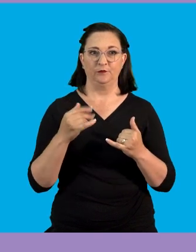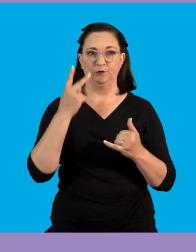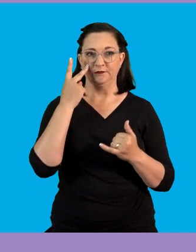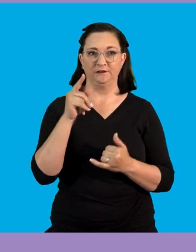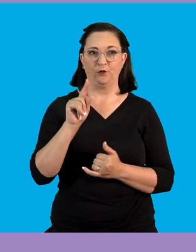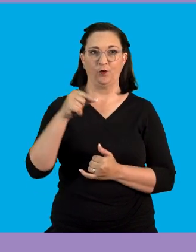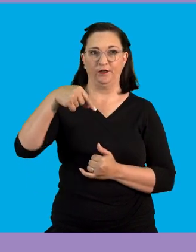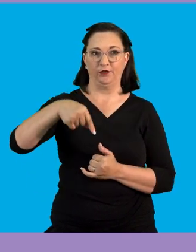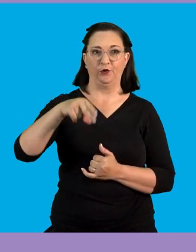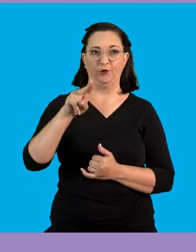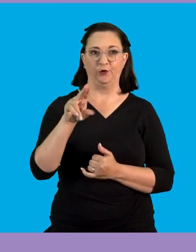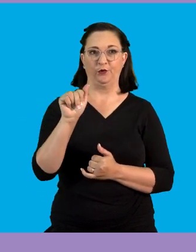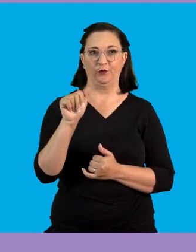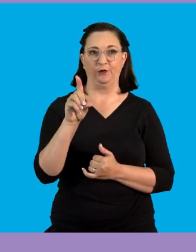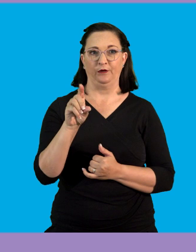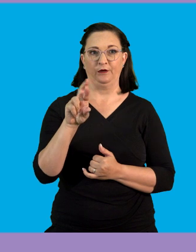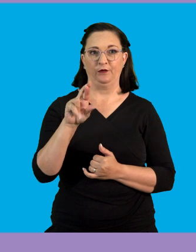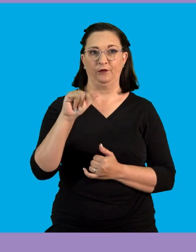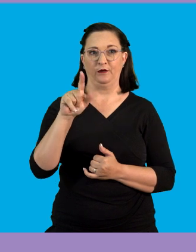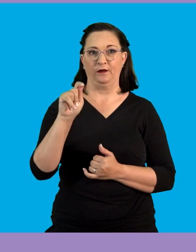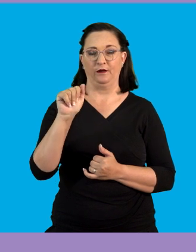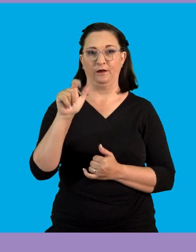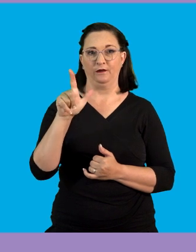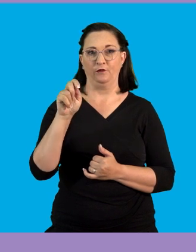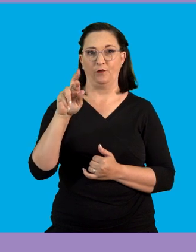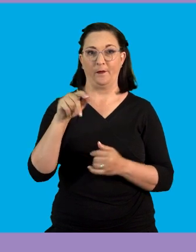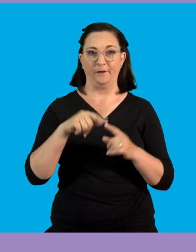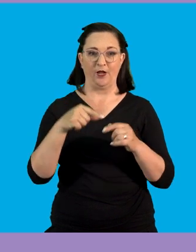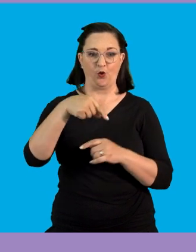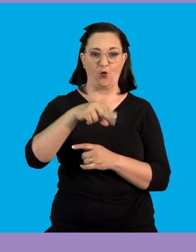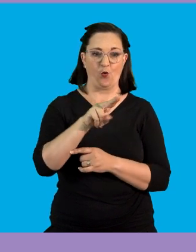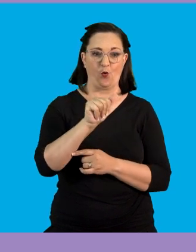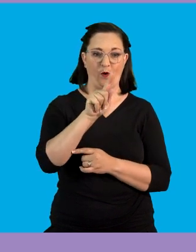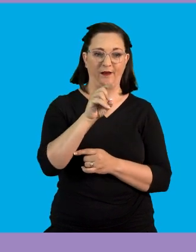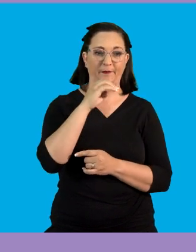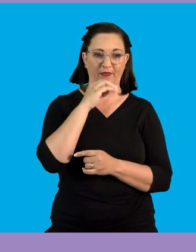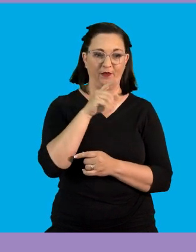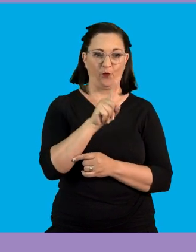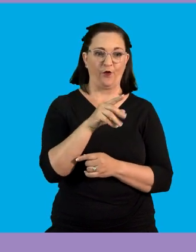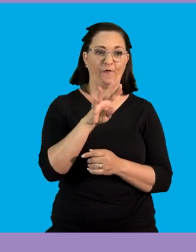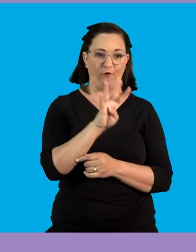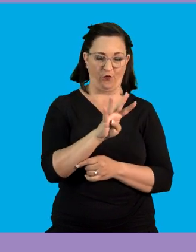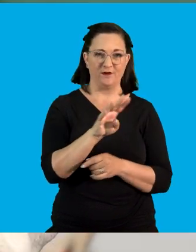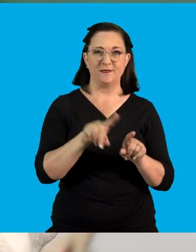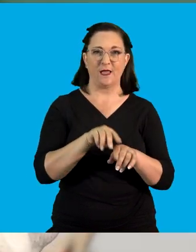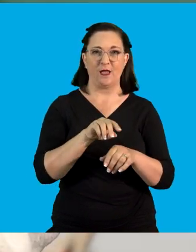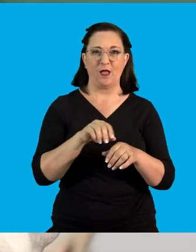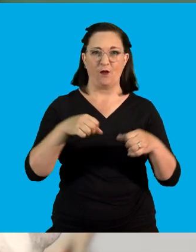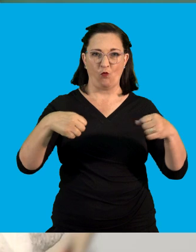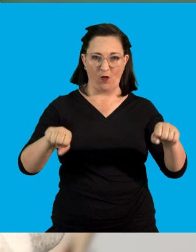Investigate the sum of angles of a quadrilateral. Keyword quadrilateral, quad meaning